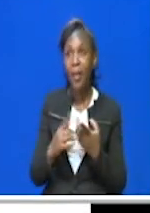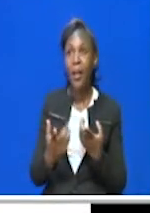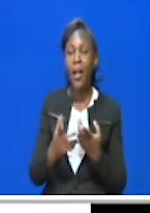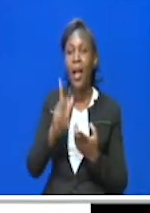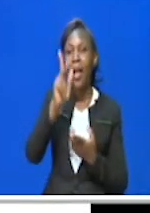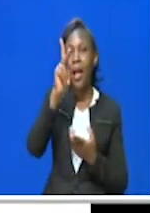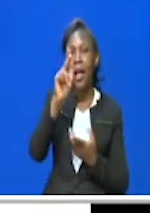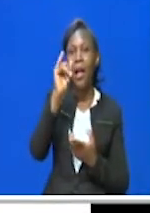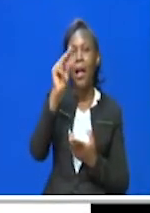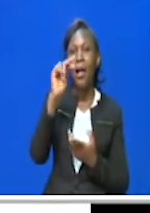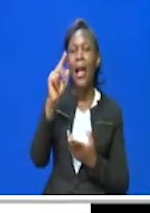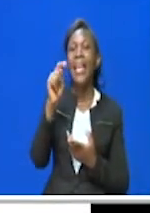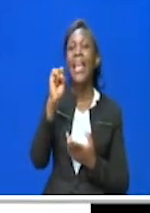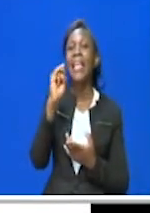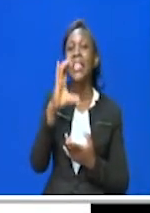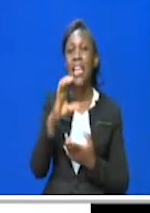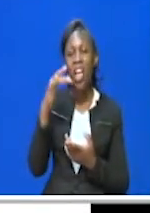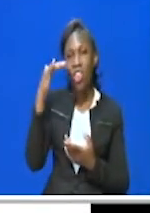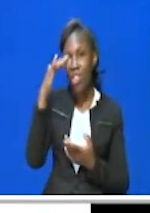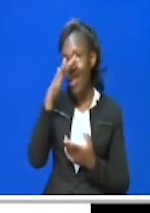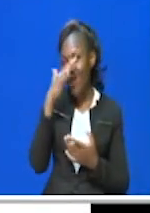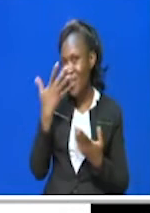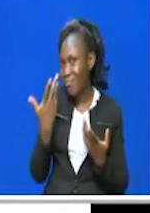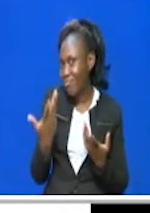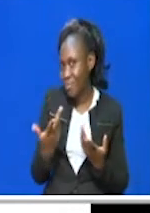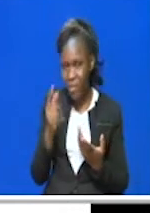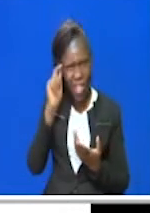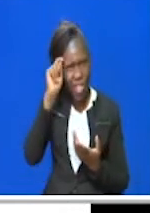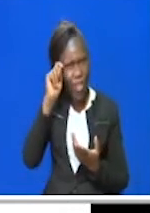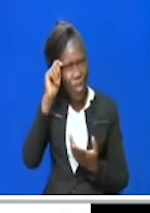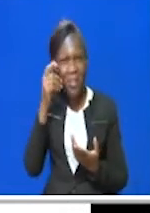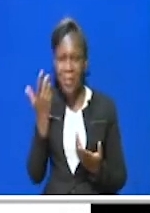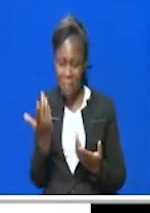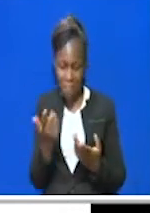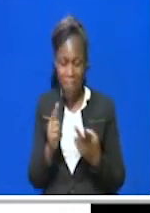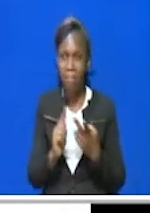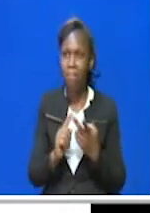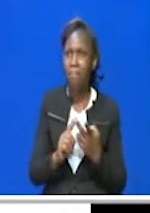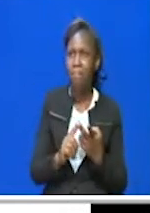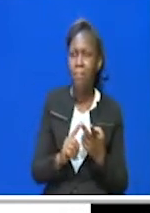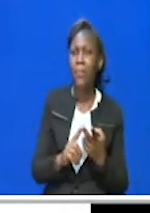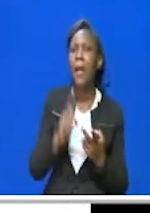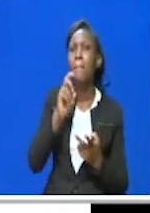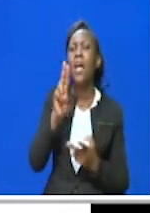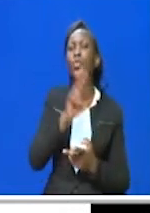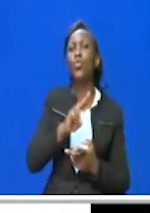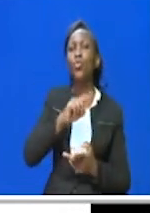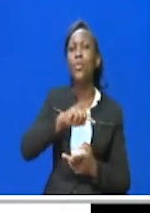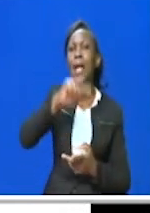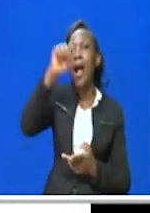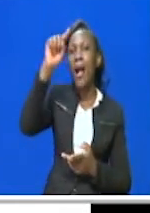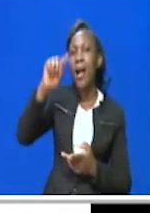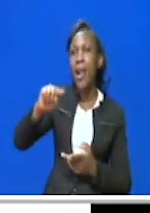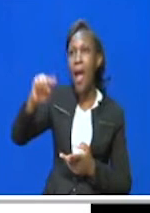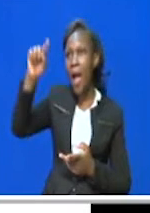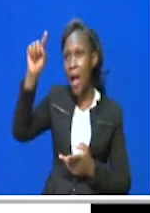kinetic theory of matter. You are supposed also to know how to use a graph to illustrate the changes of states